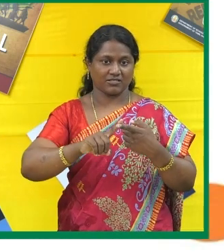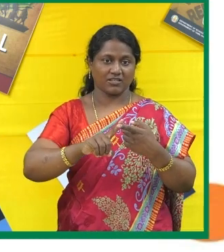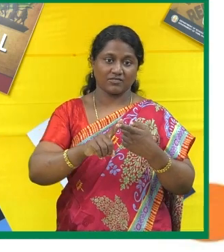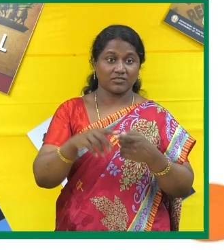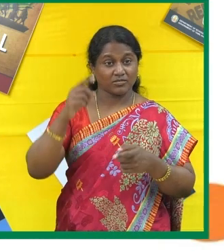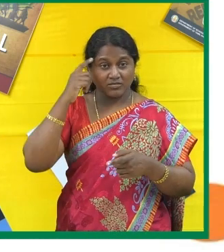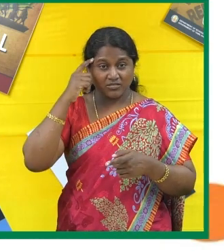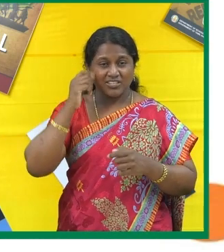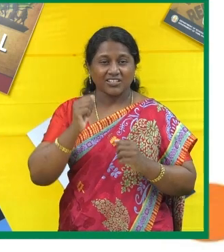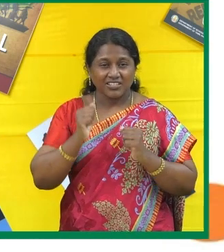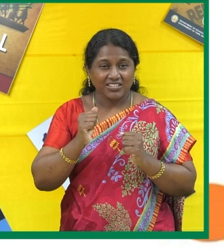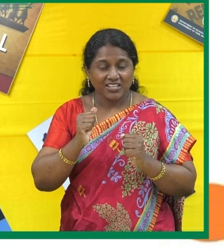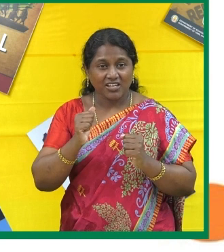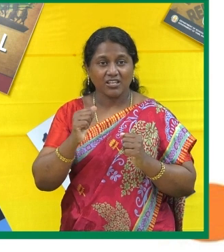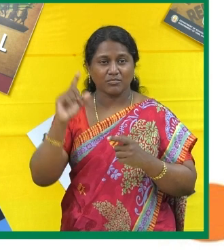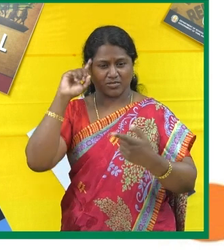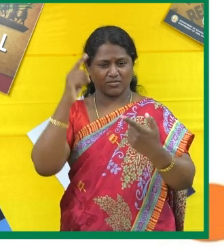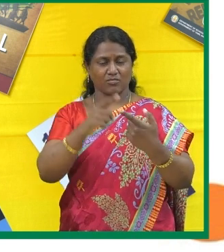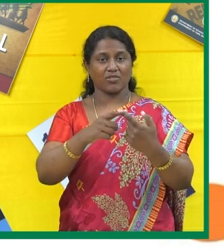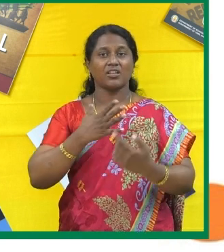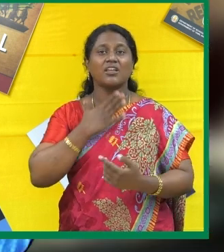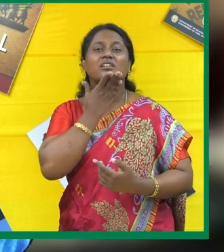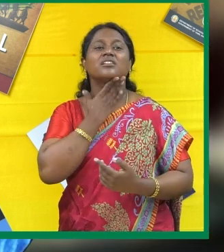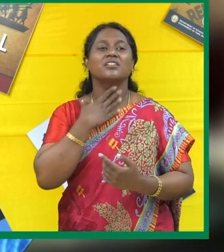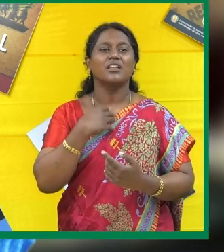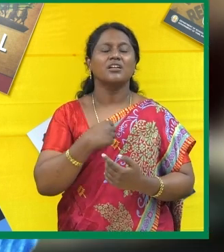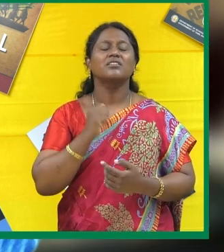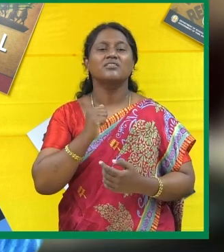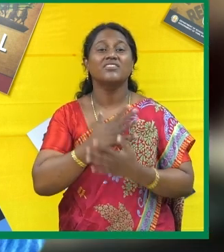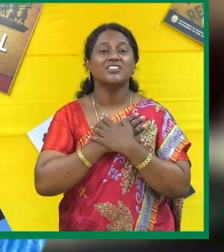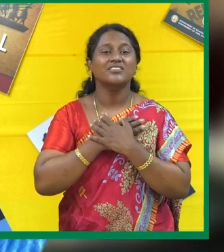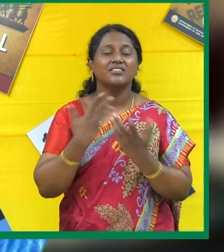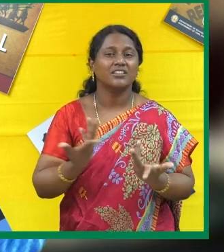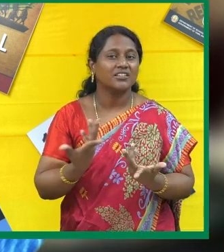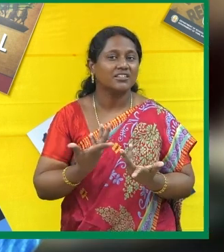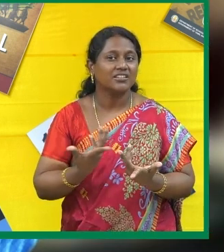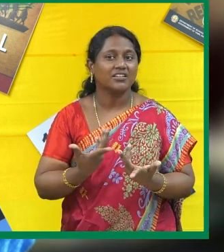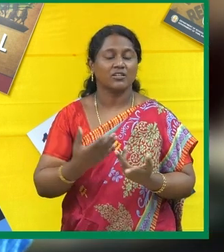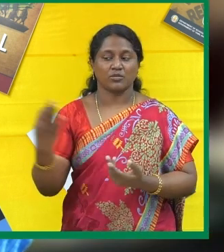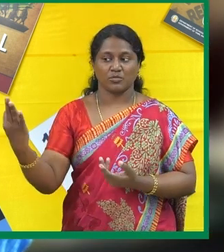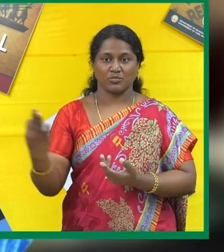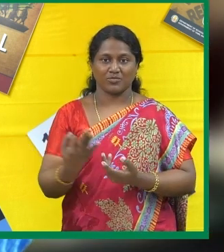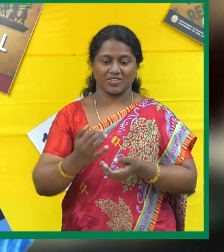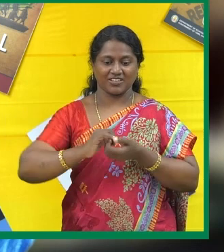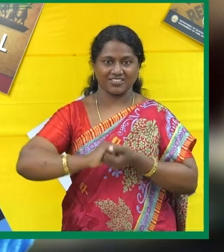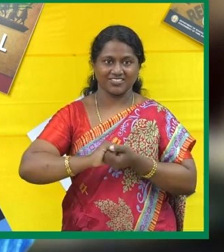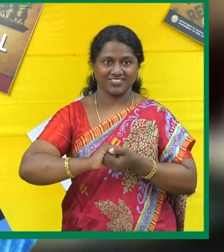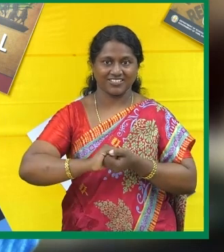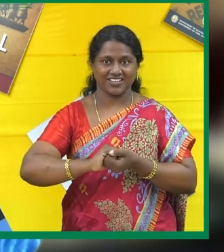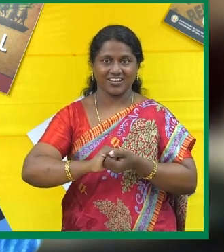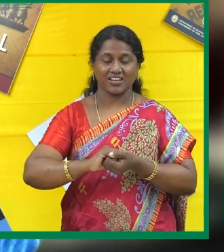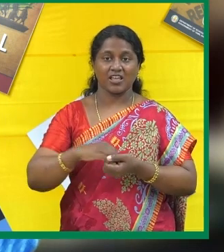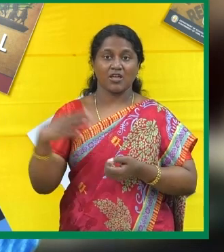New friendship, high adventure and a crown. You will get what? New friendship you can get. You will have